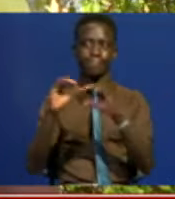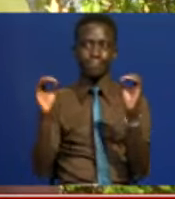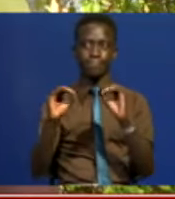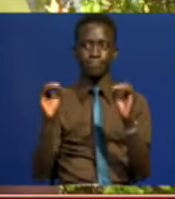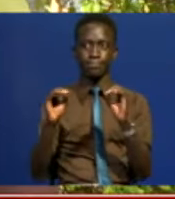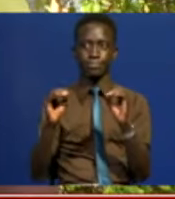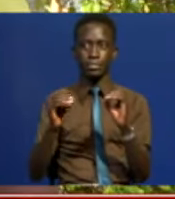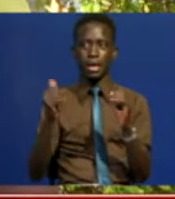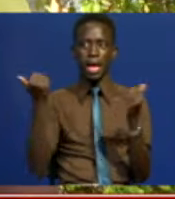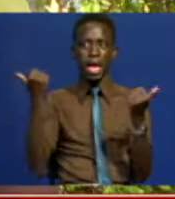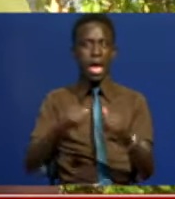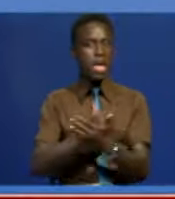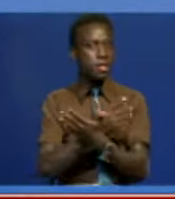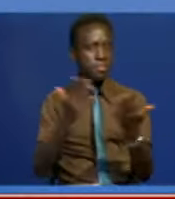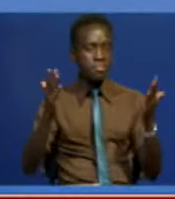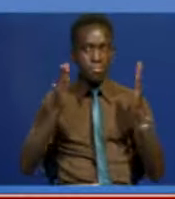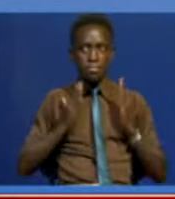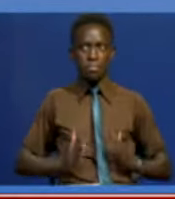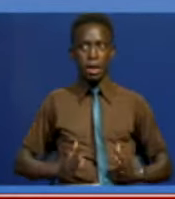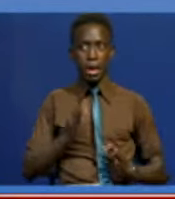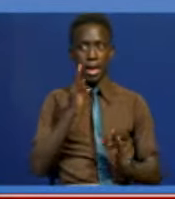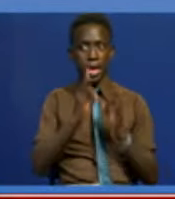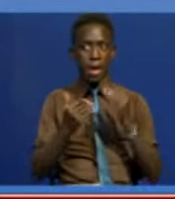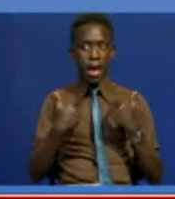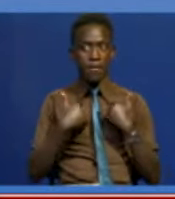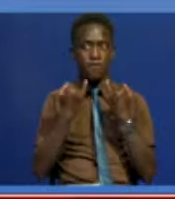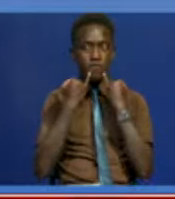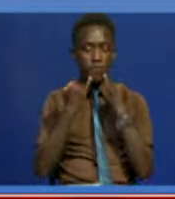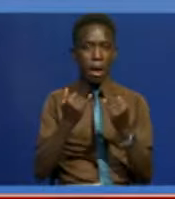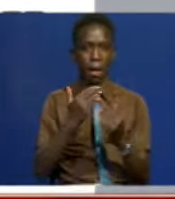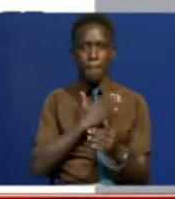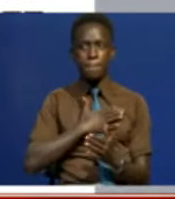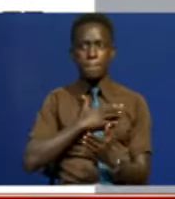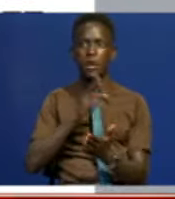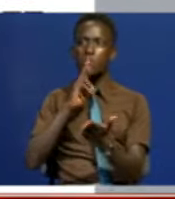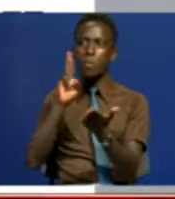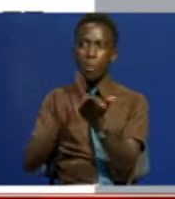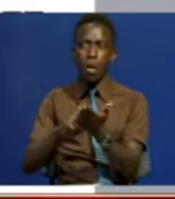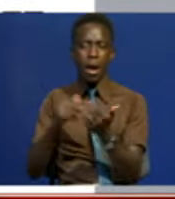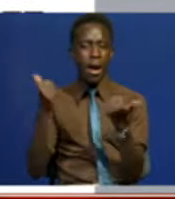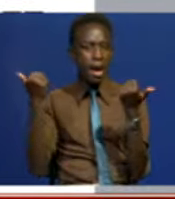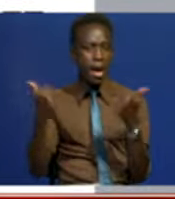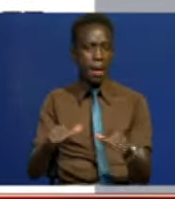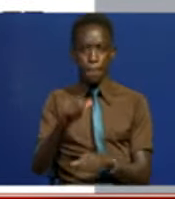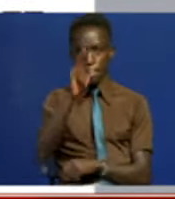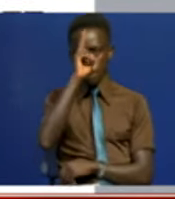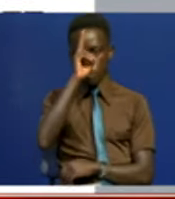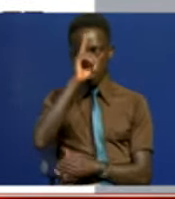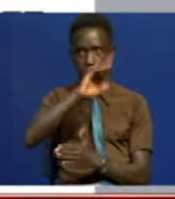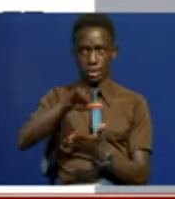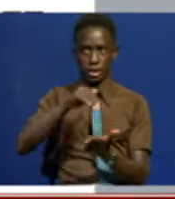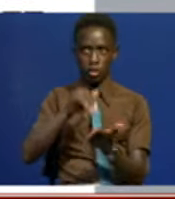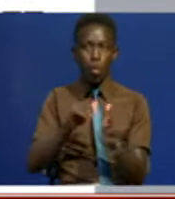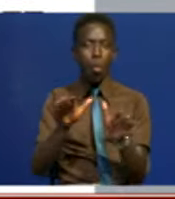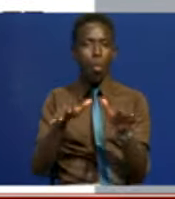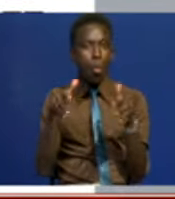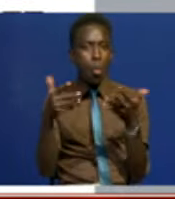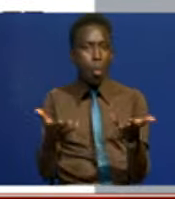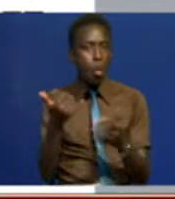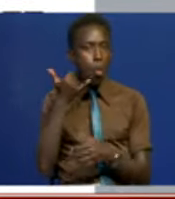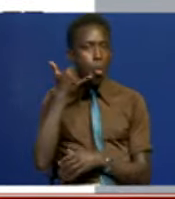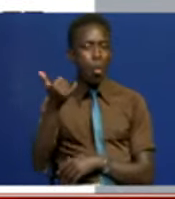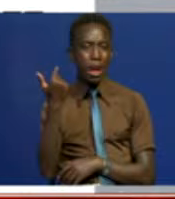with information should report to the nearest police station or even call those numbers that are on your